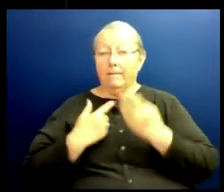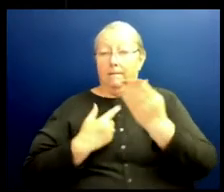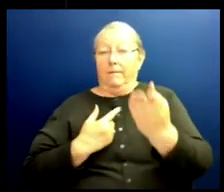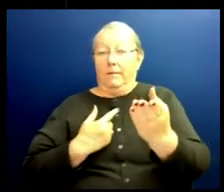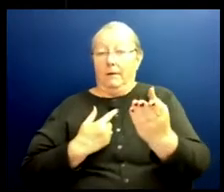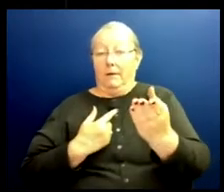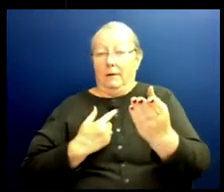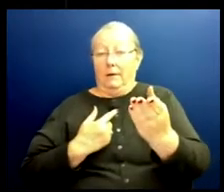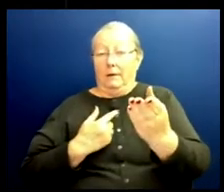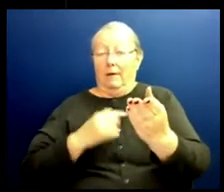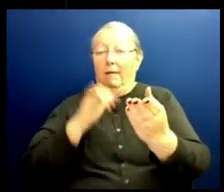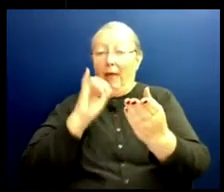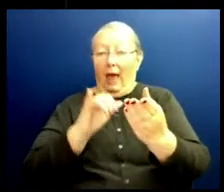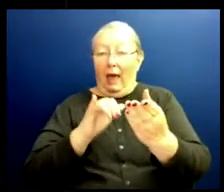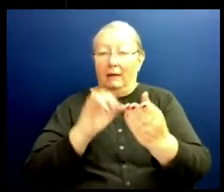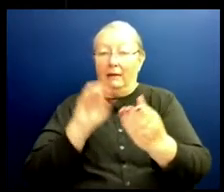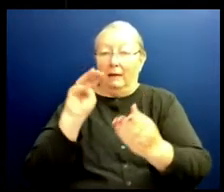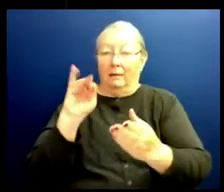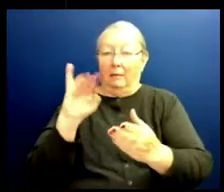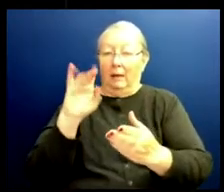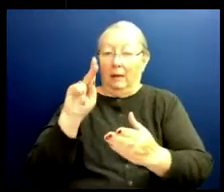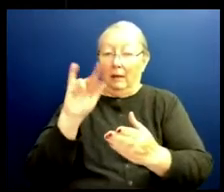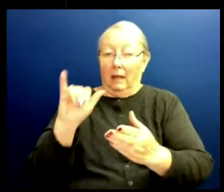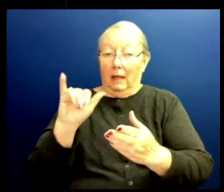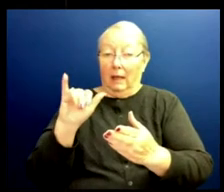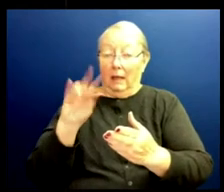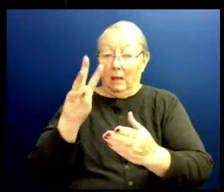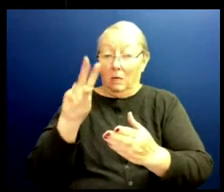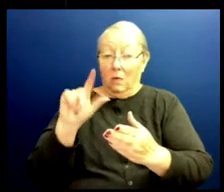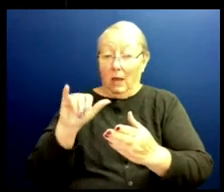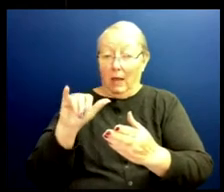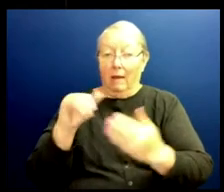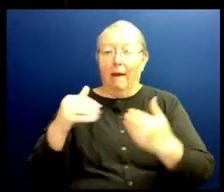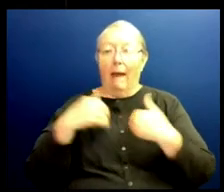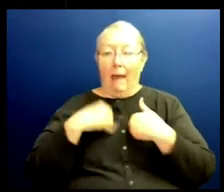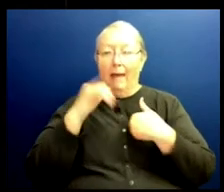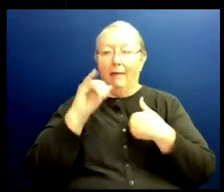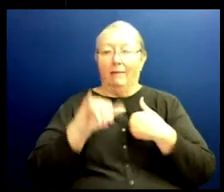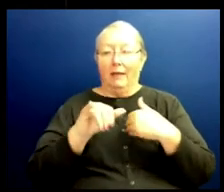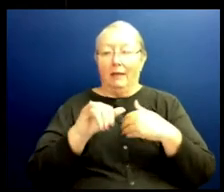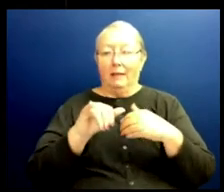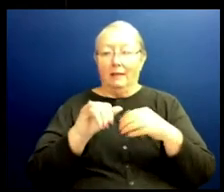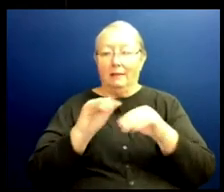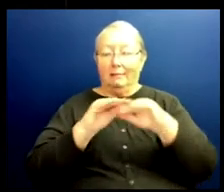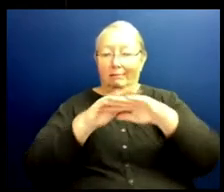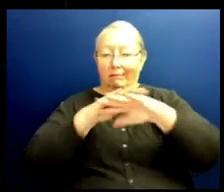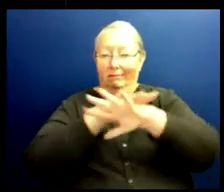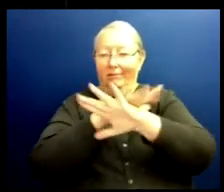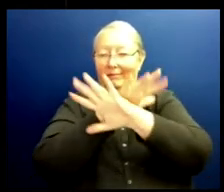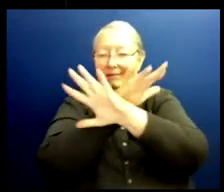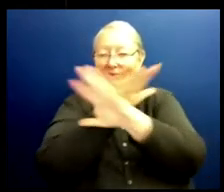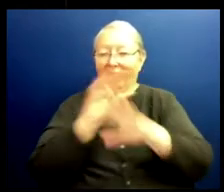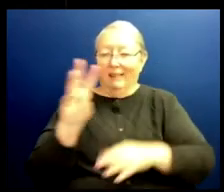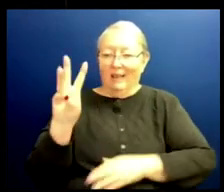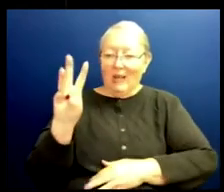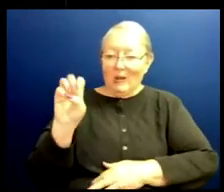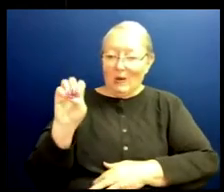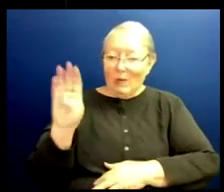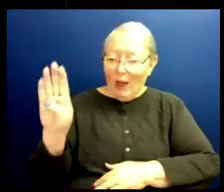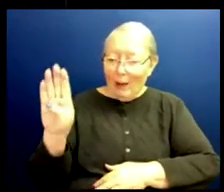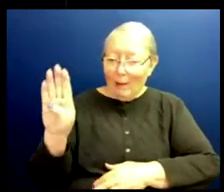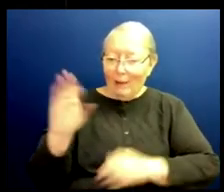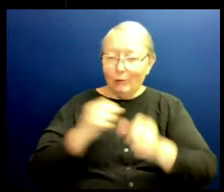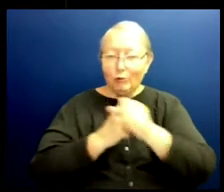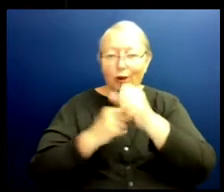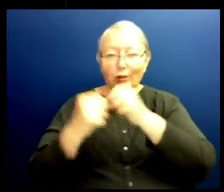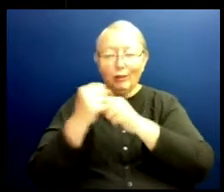and you can see, in fact, the universe does have this cosmic web structure, exactly as we thought